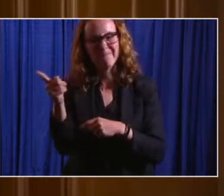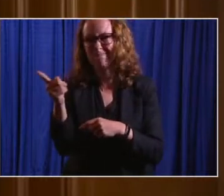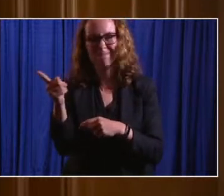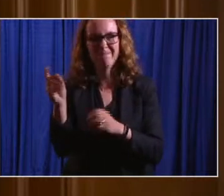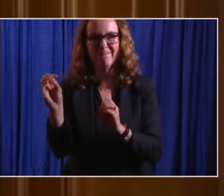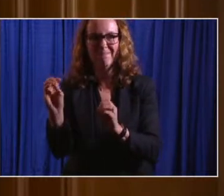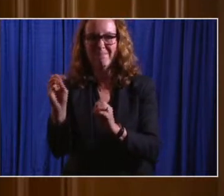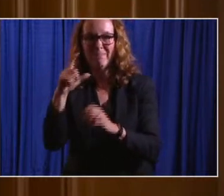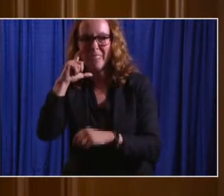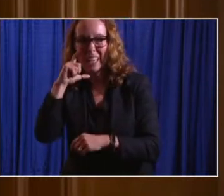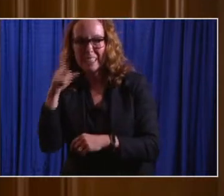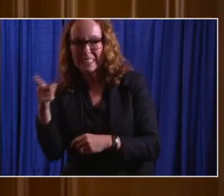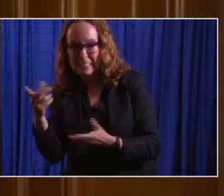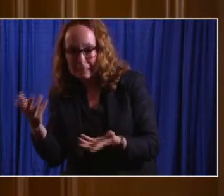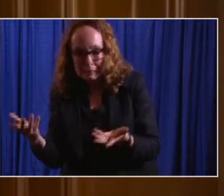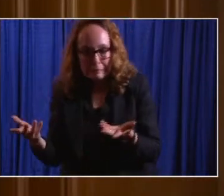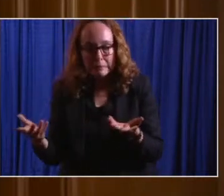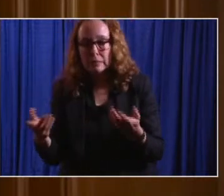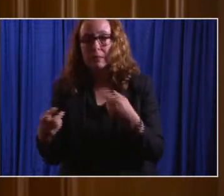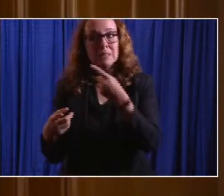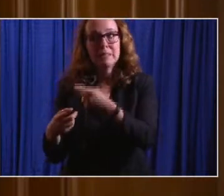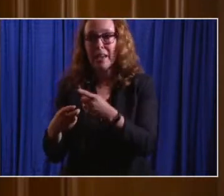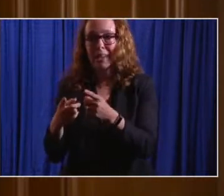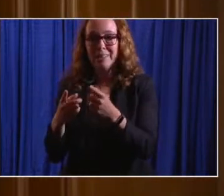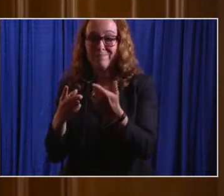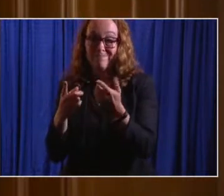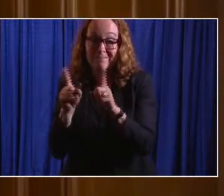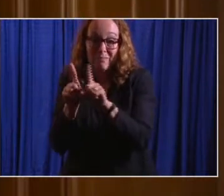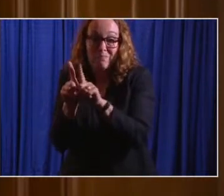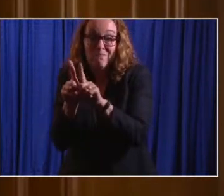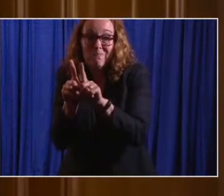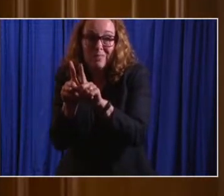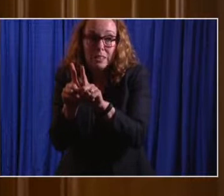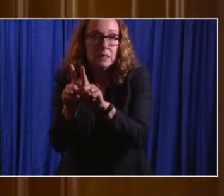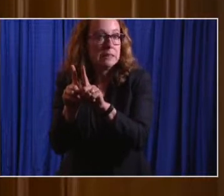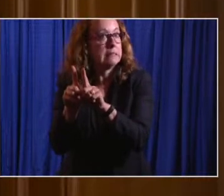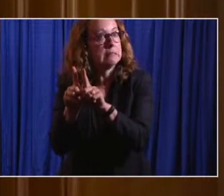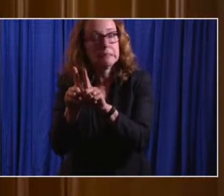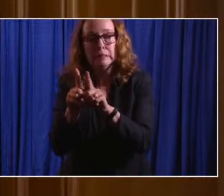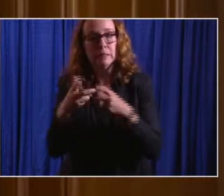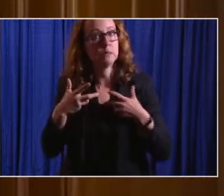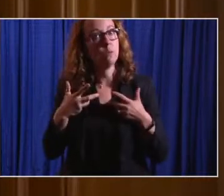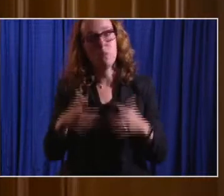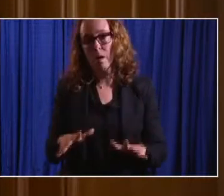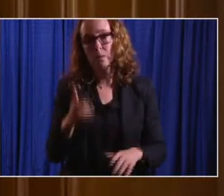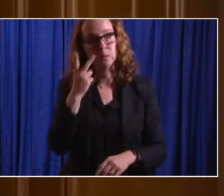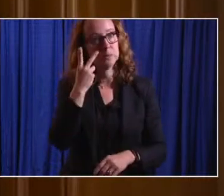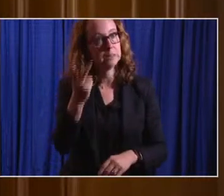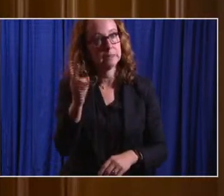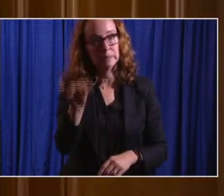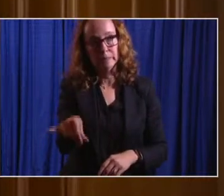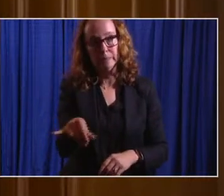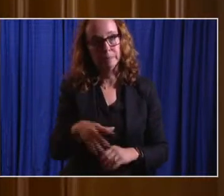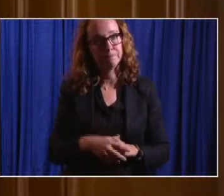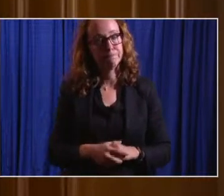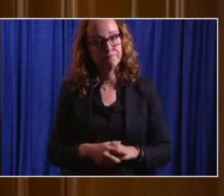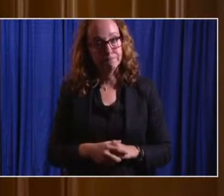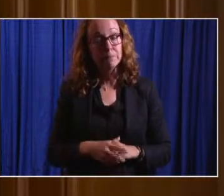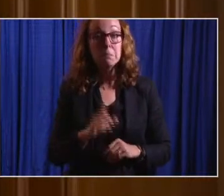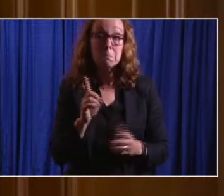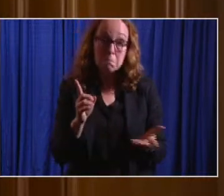they're, not socially distanced, obviously that's not what we want to see. But by and